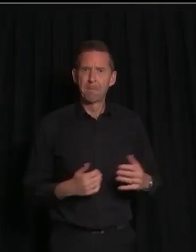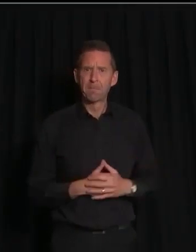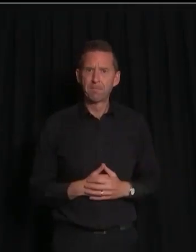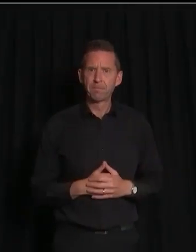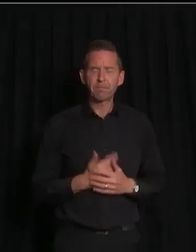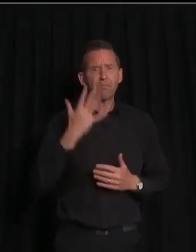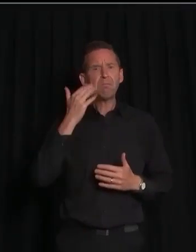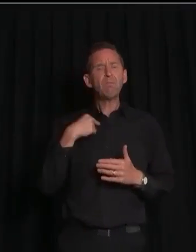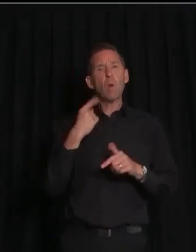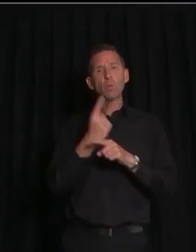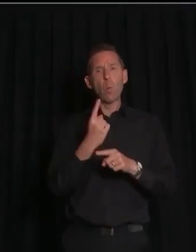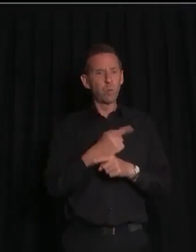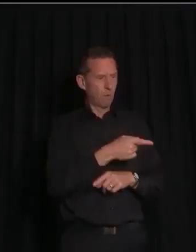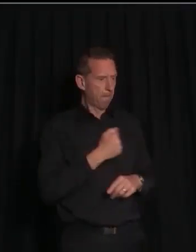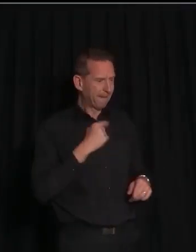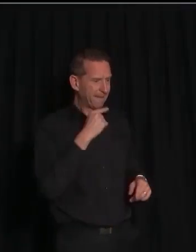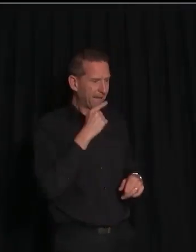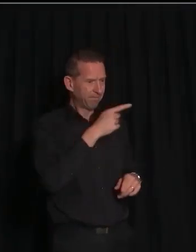When I talk to his teacher.